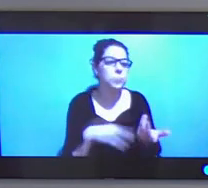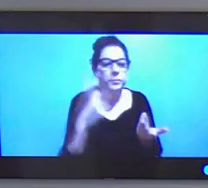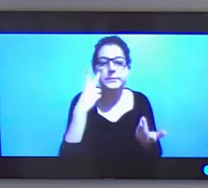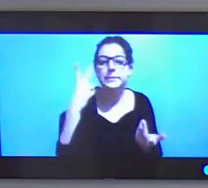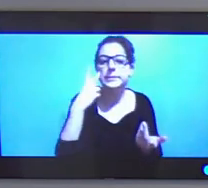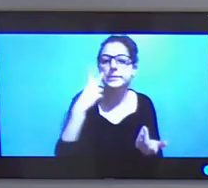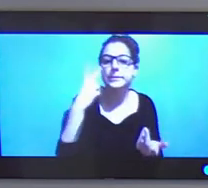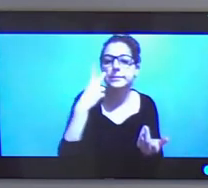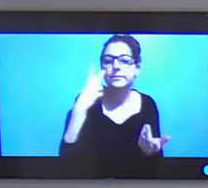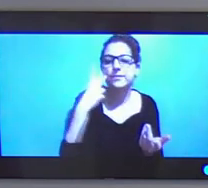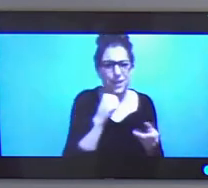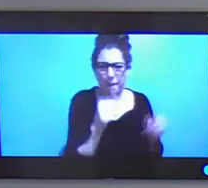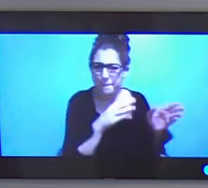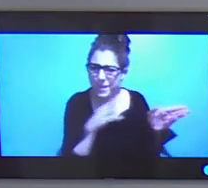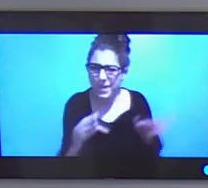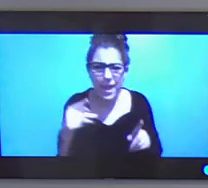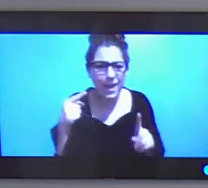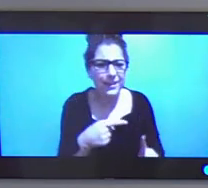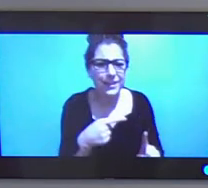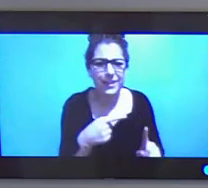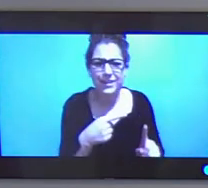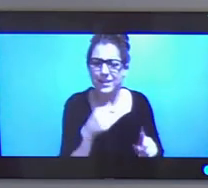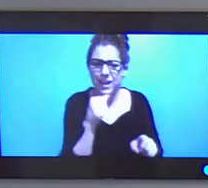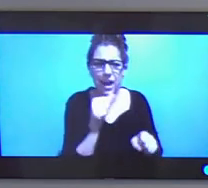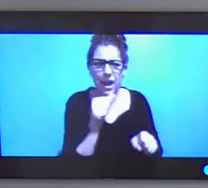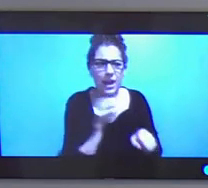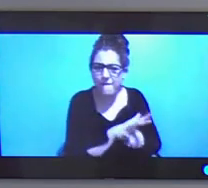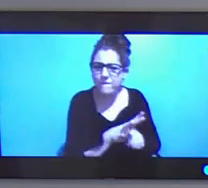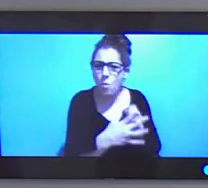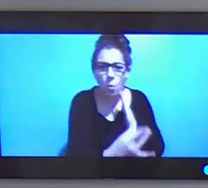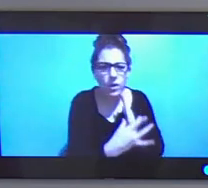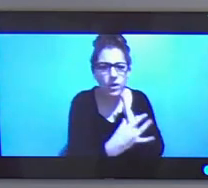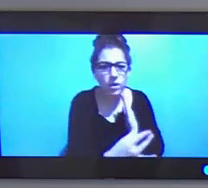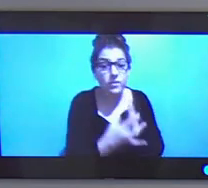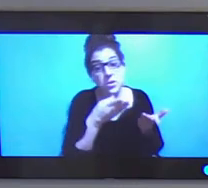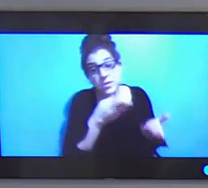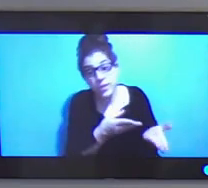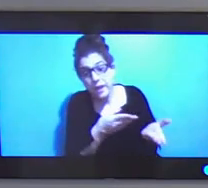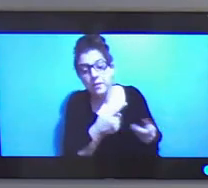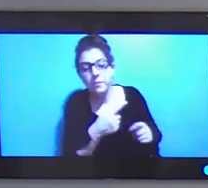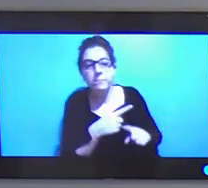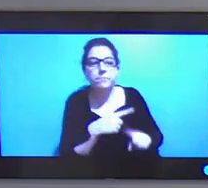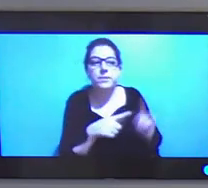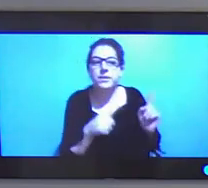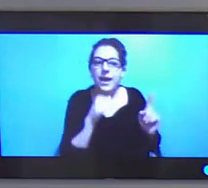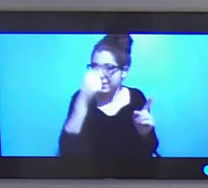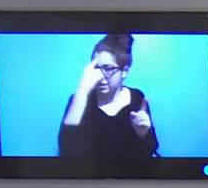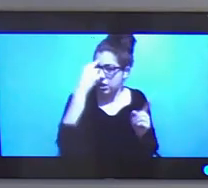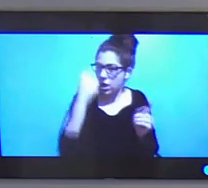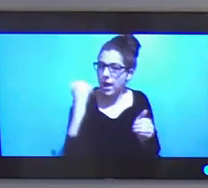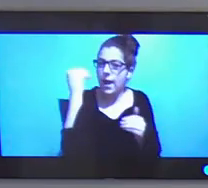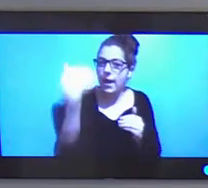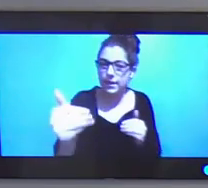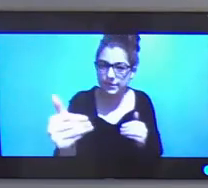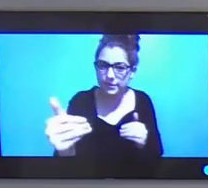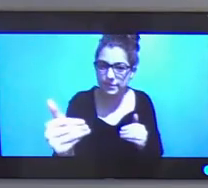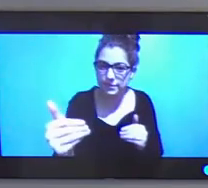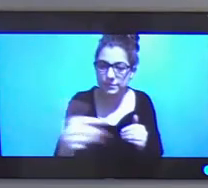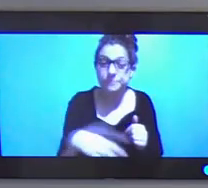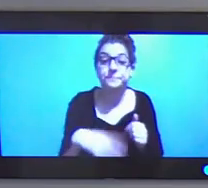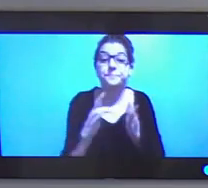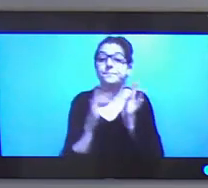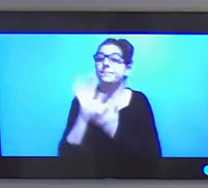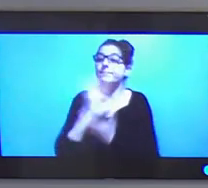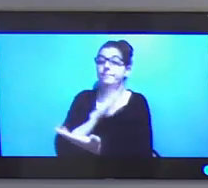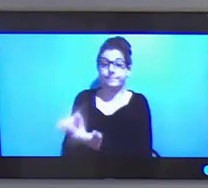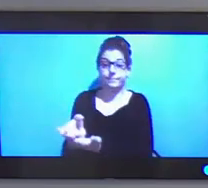not planning. There's not enough oil. They're there, but they haven't thought ahead. When Jesus arrives,